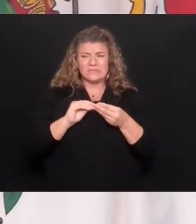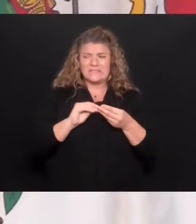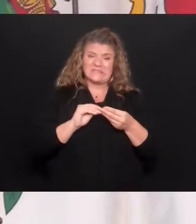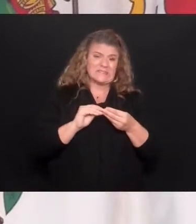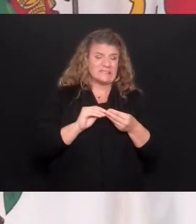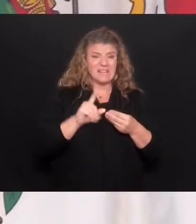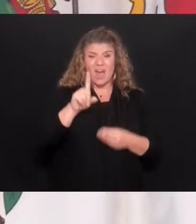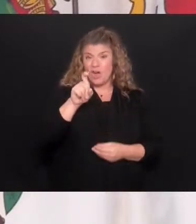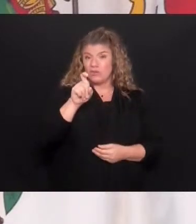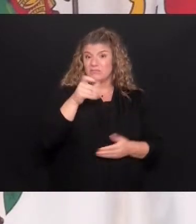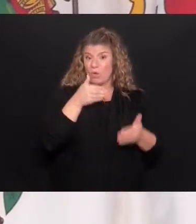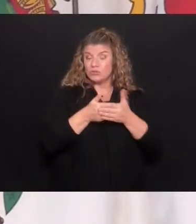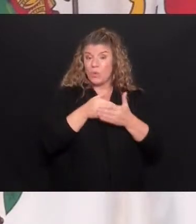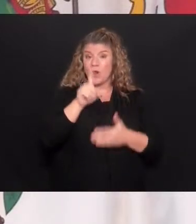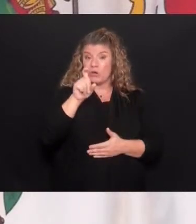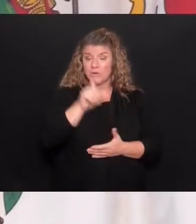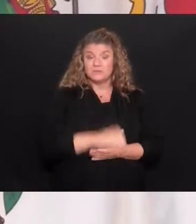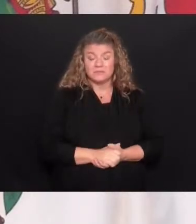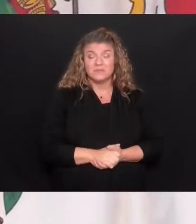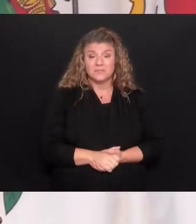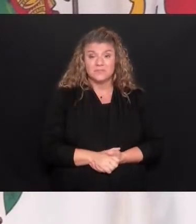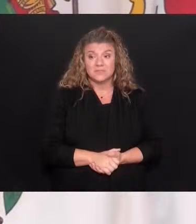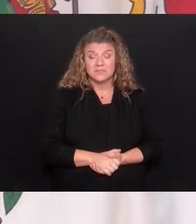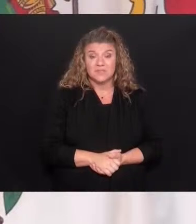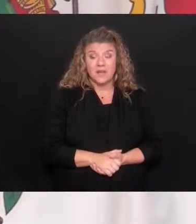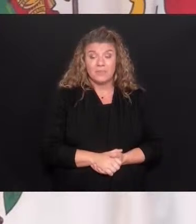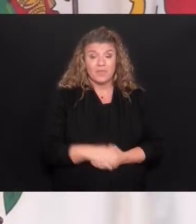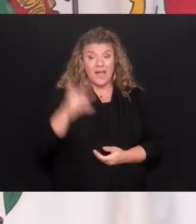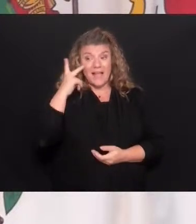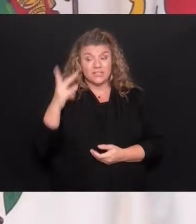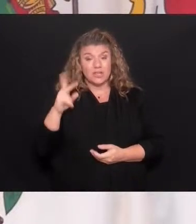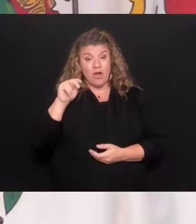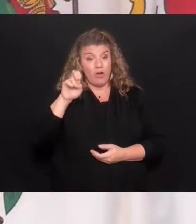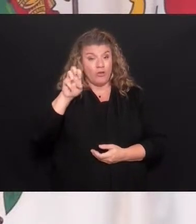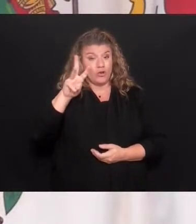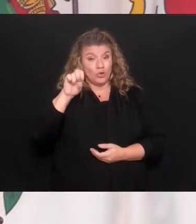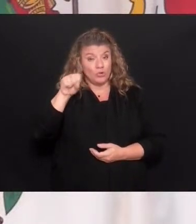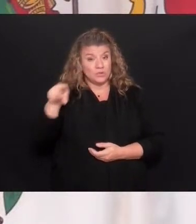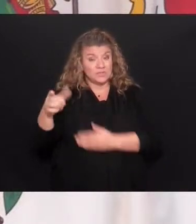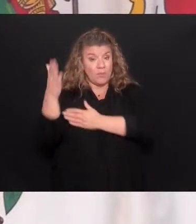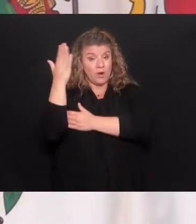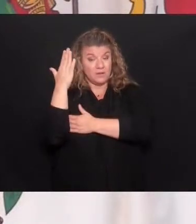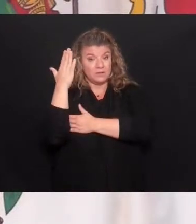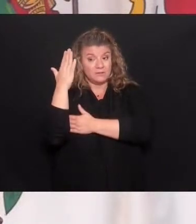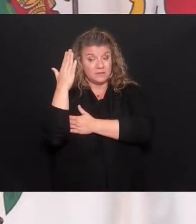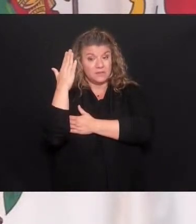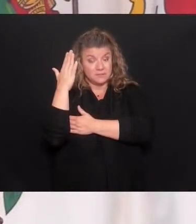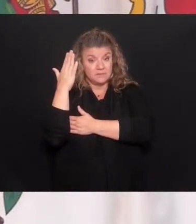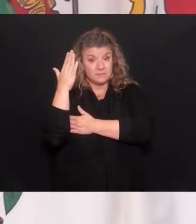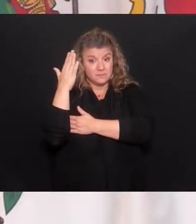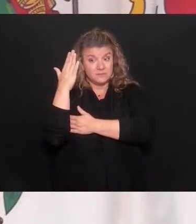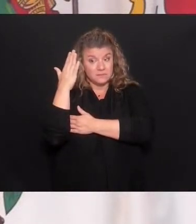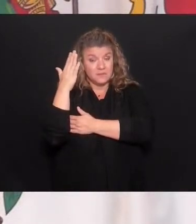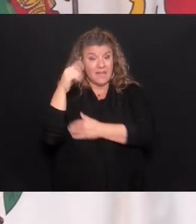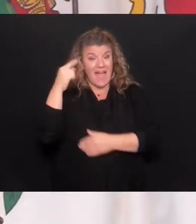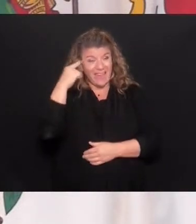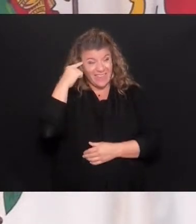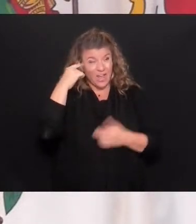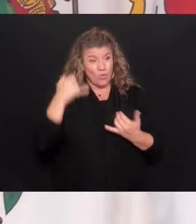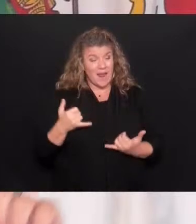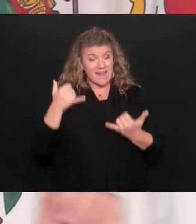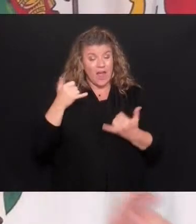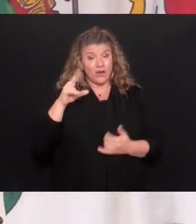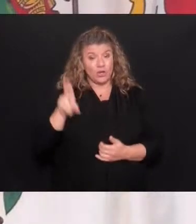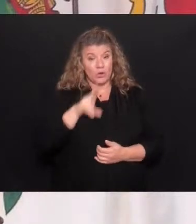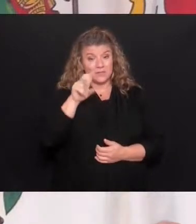to 100. I just saw on the news this morning that I think that in the United States,